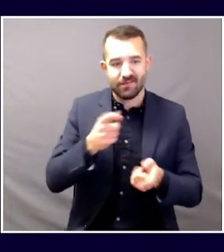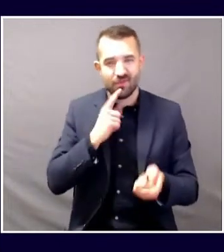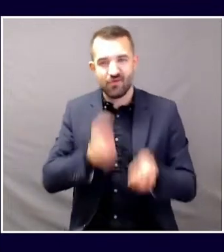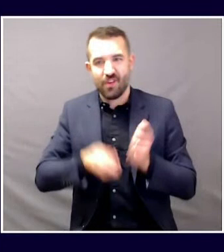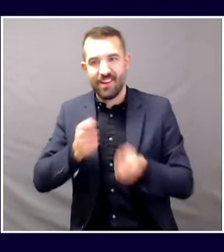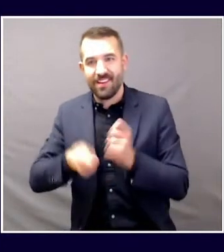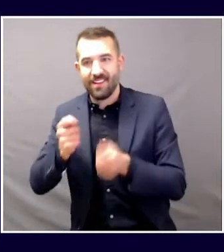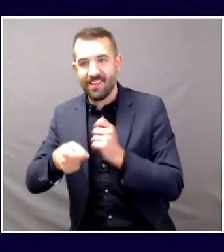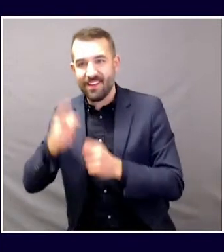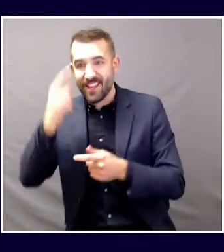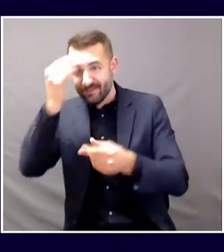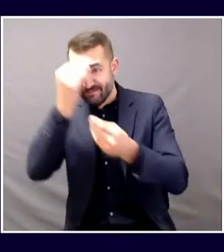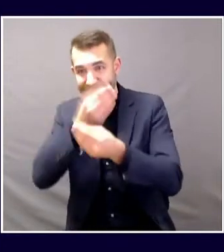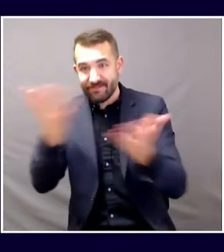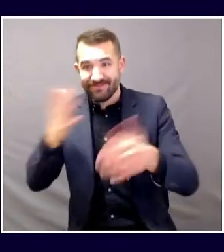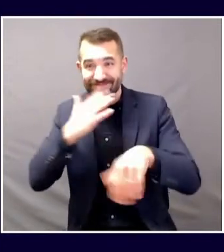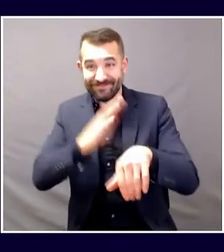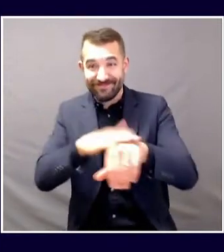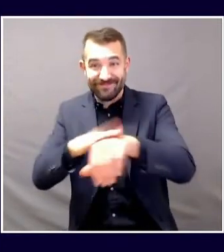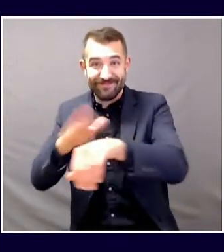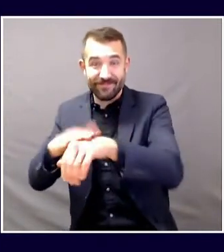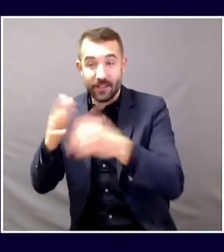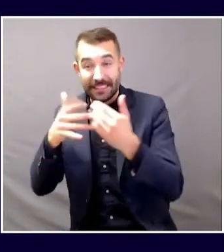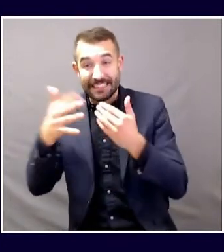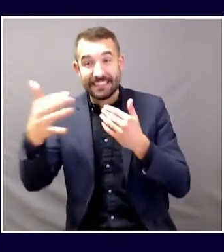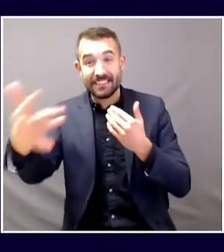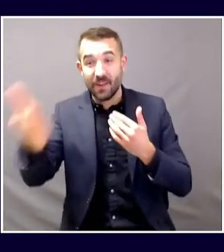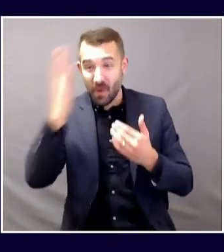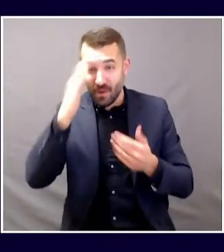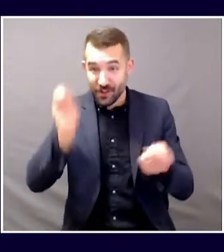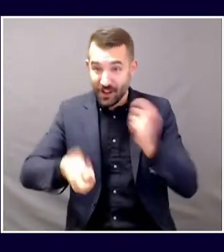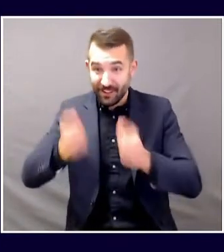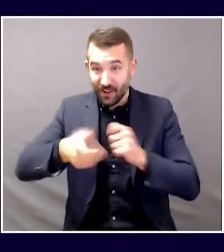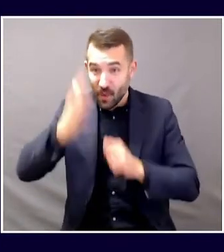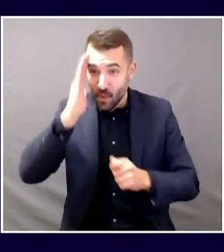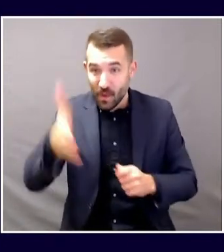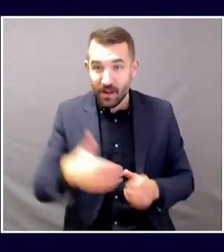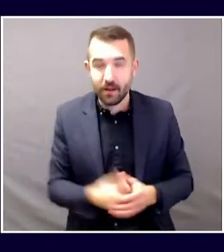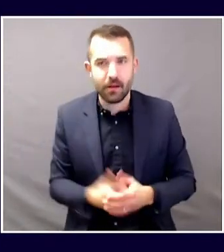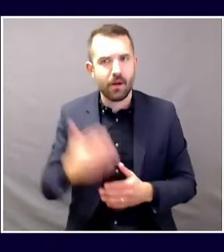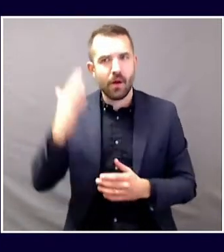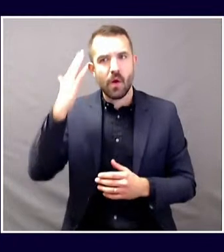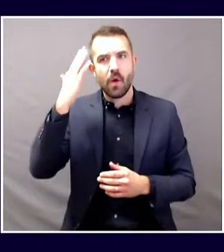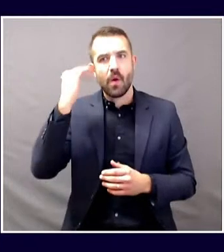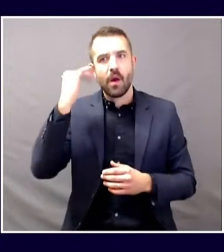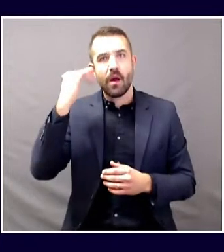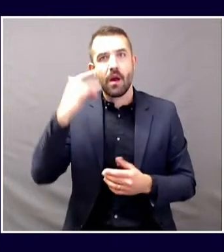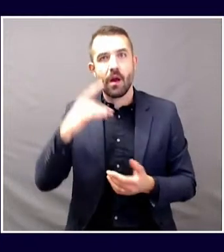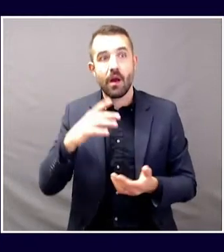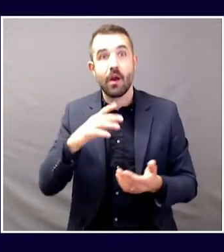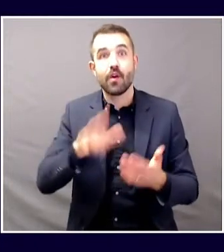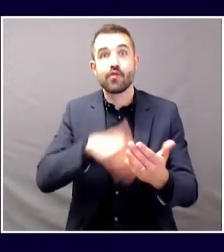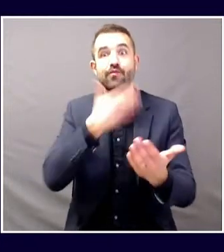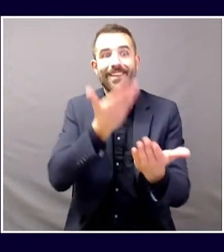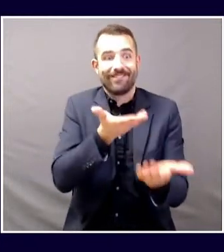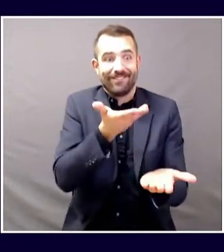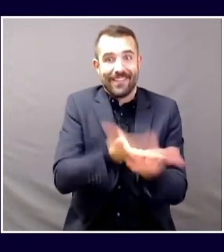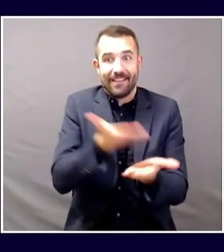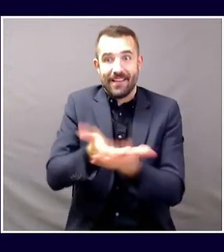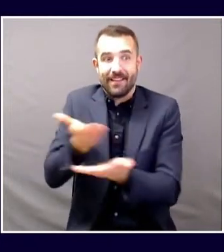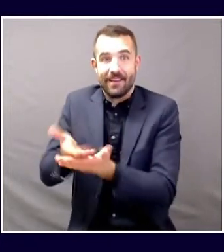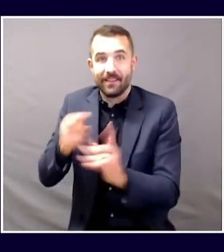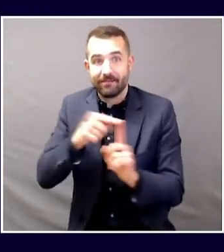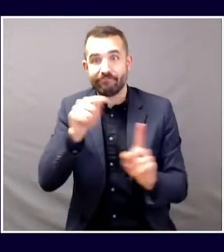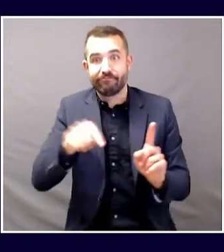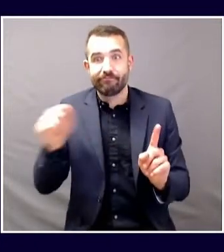do so, because that's what scientists do. We respond to the facts in front of us with the best data that we've got, and we get